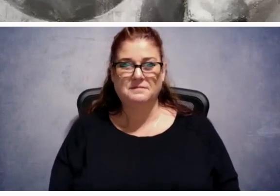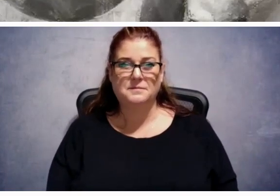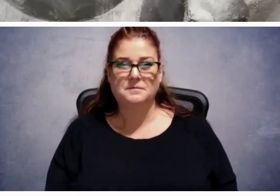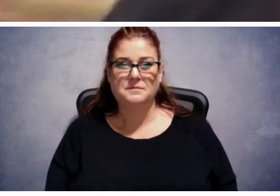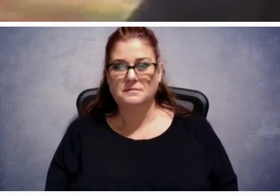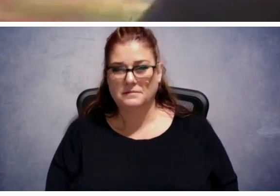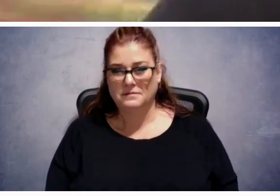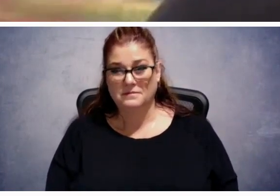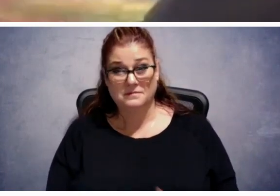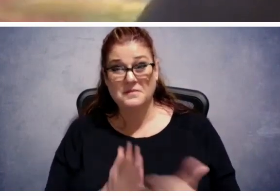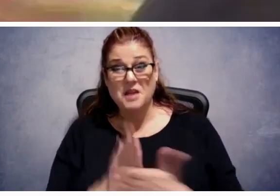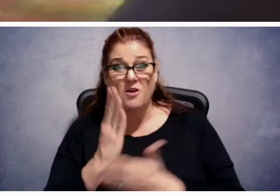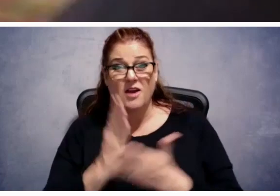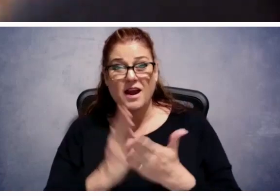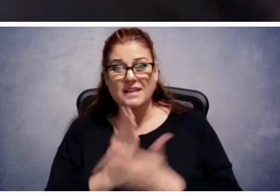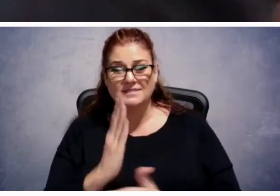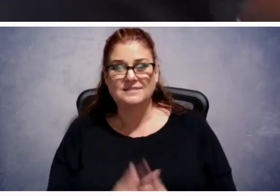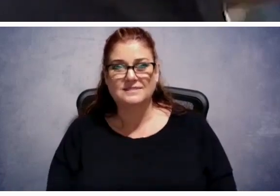All right.